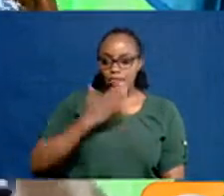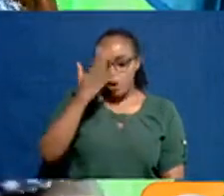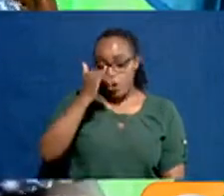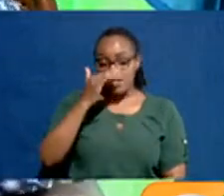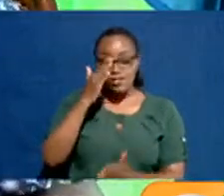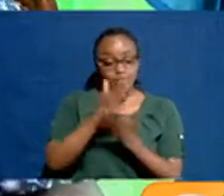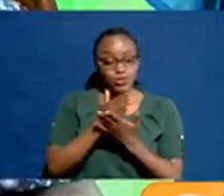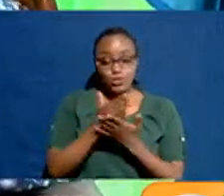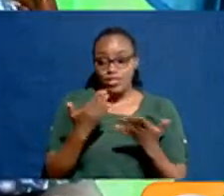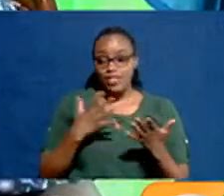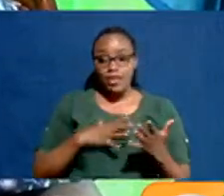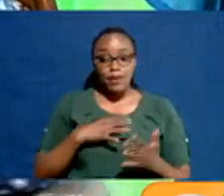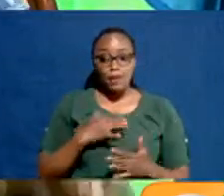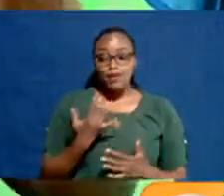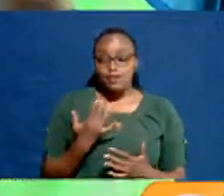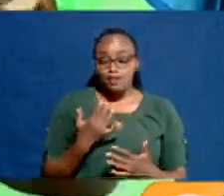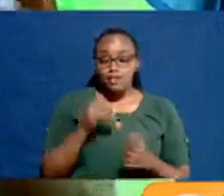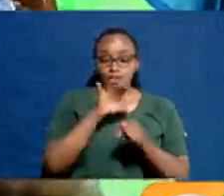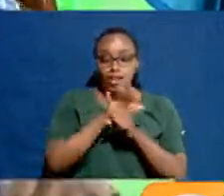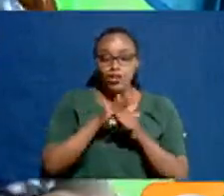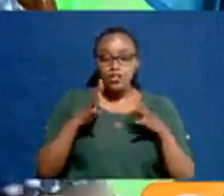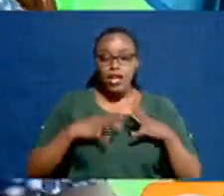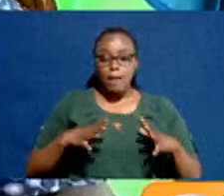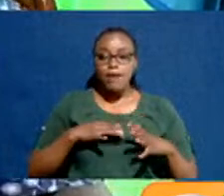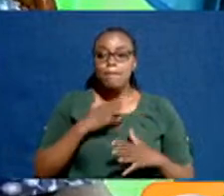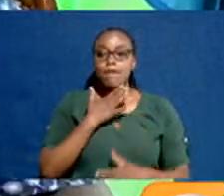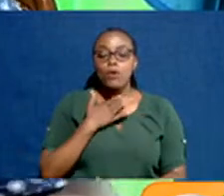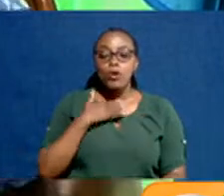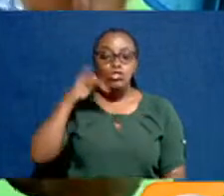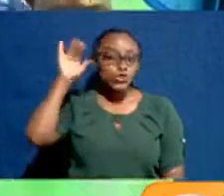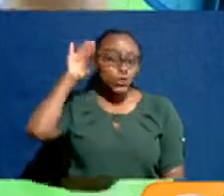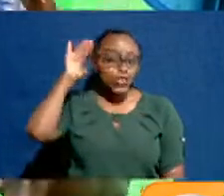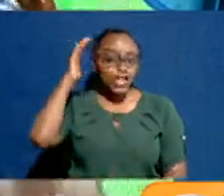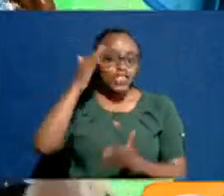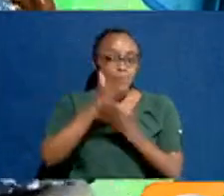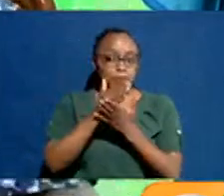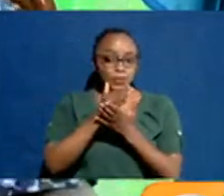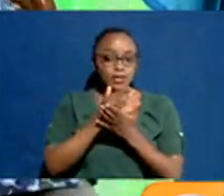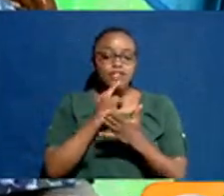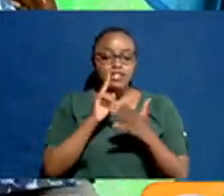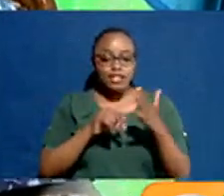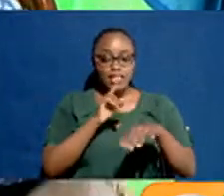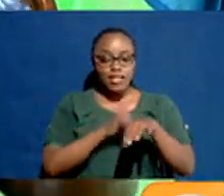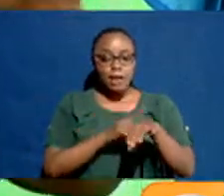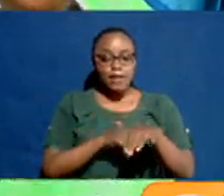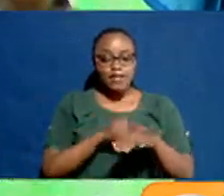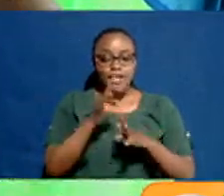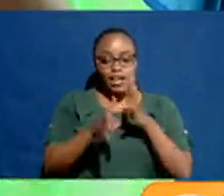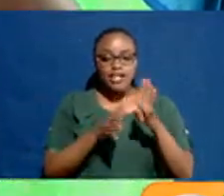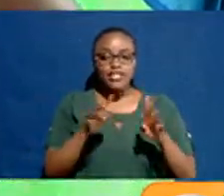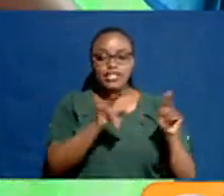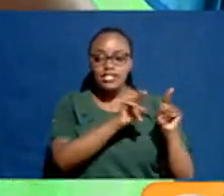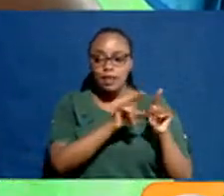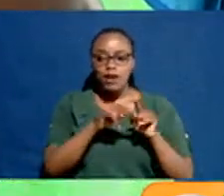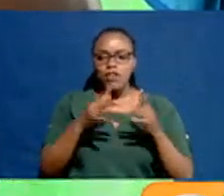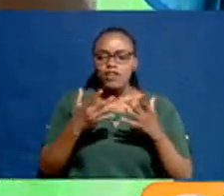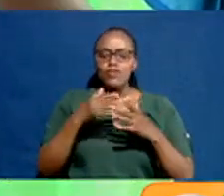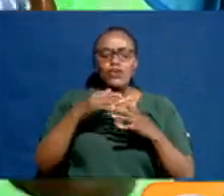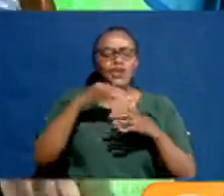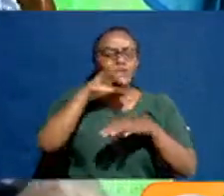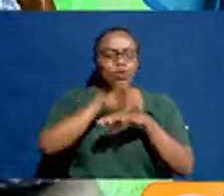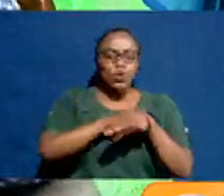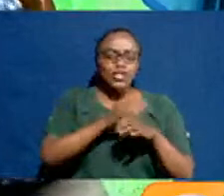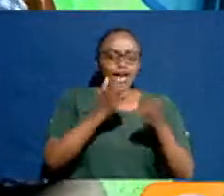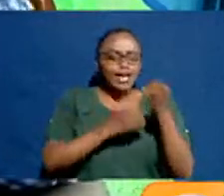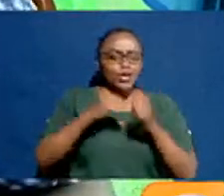truth. Mm. You know, many people do not want to hear the truth. When I said in Kasarani that we inherited a dilapidated